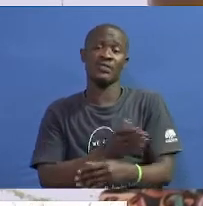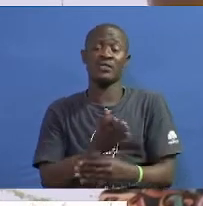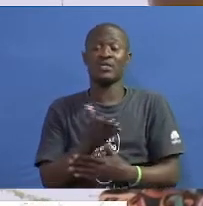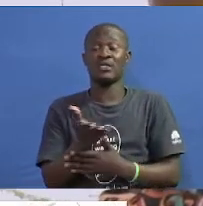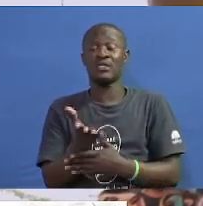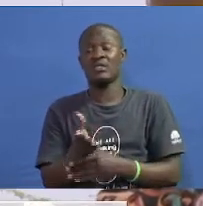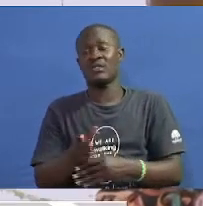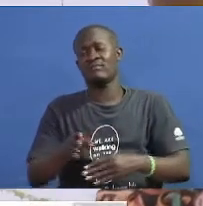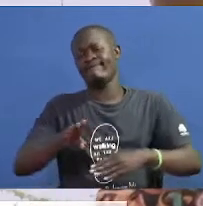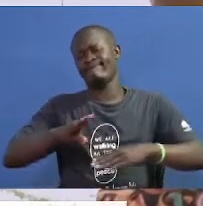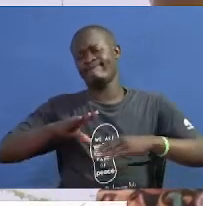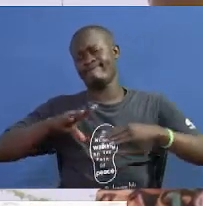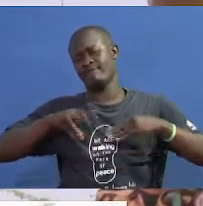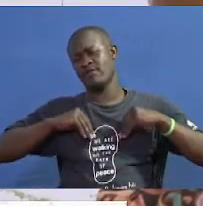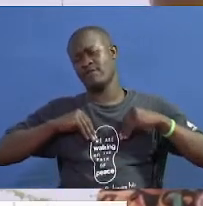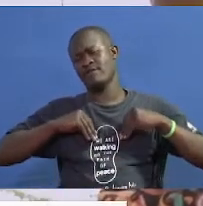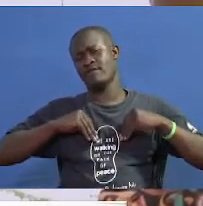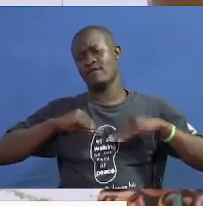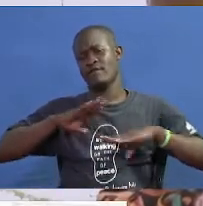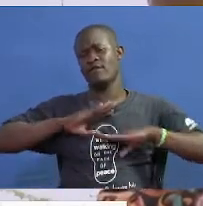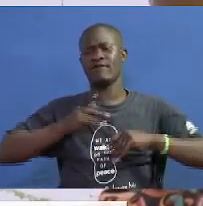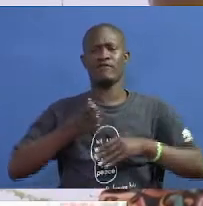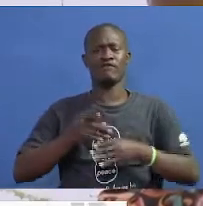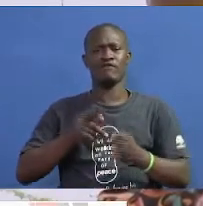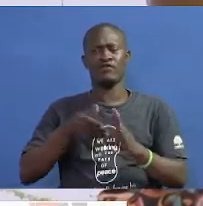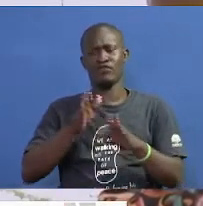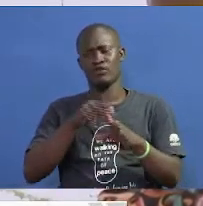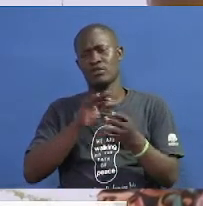Is there enough fluid inside of the uterus?